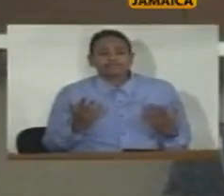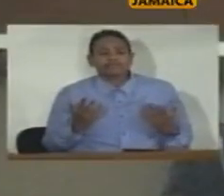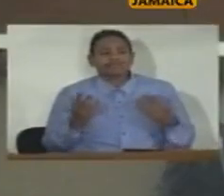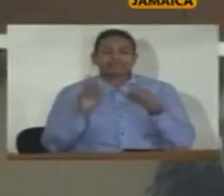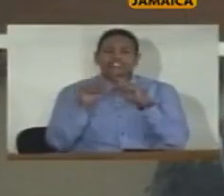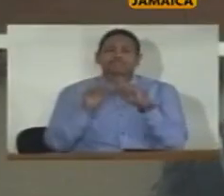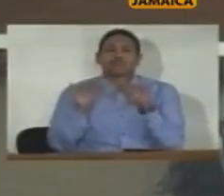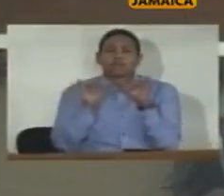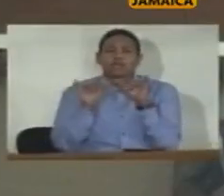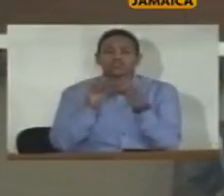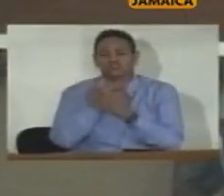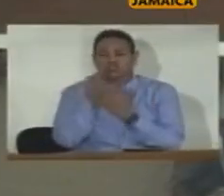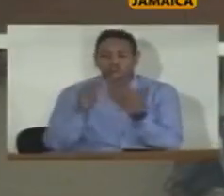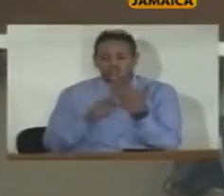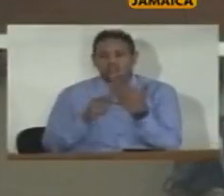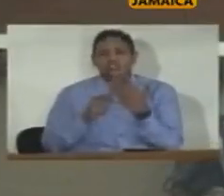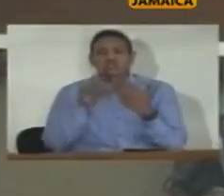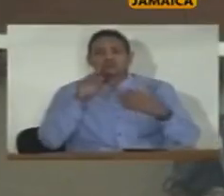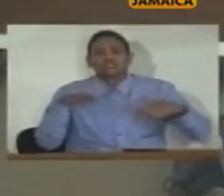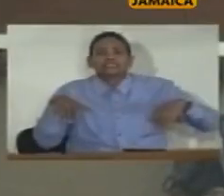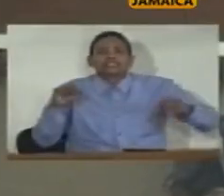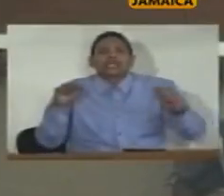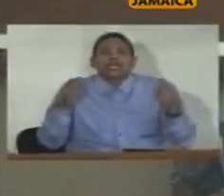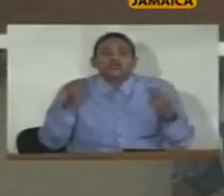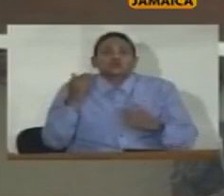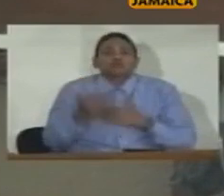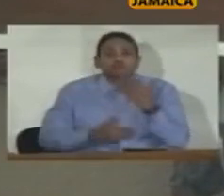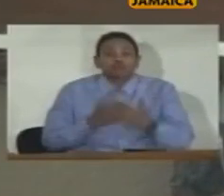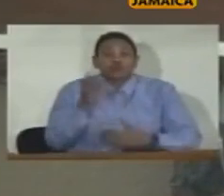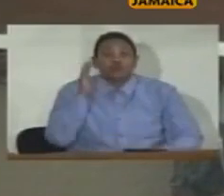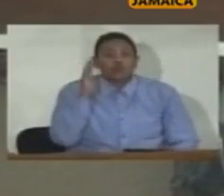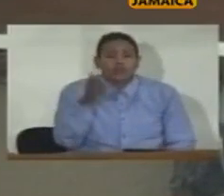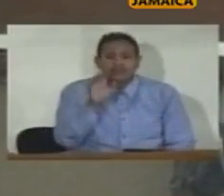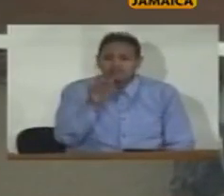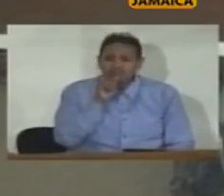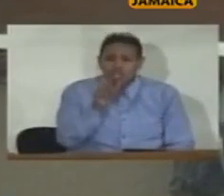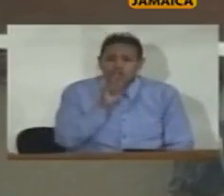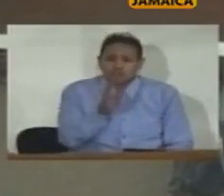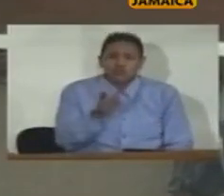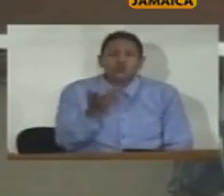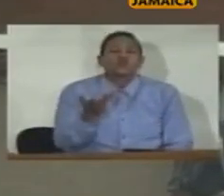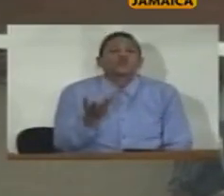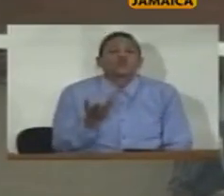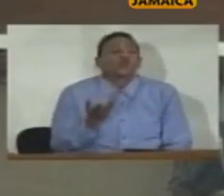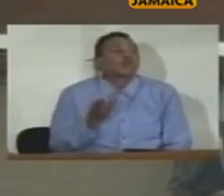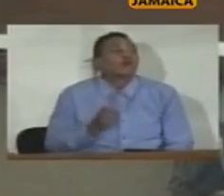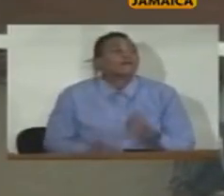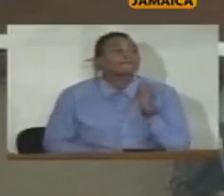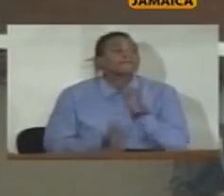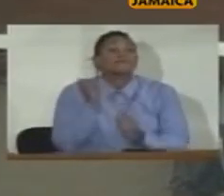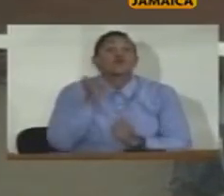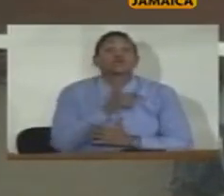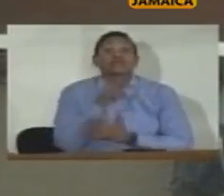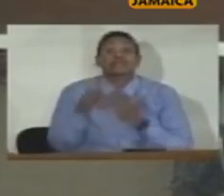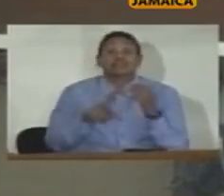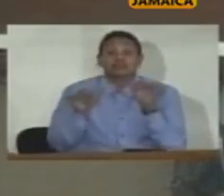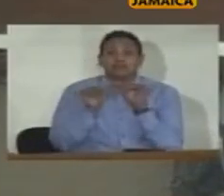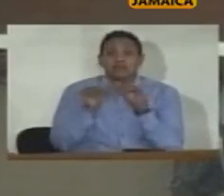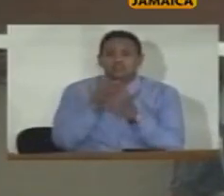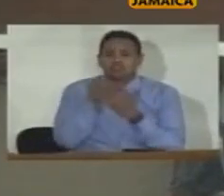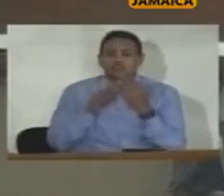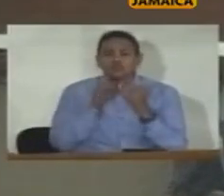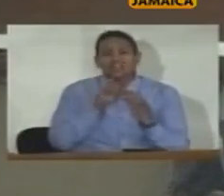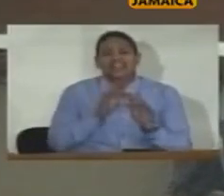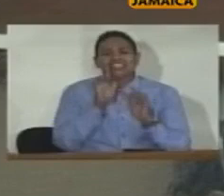measures that have been taken. Is it not true that most of these measures, with the exception